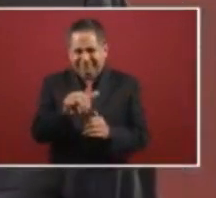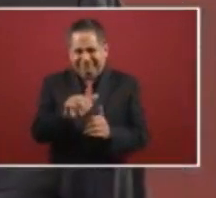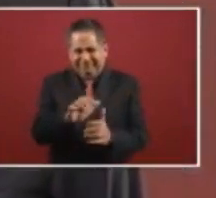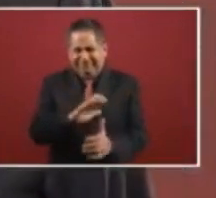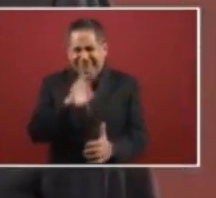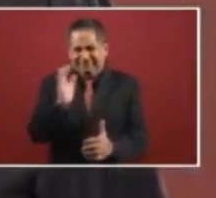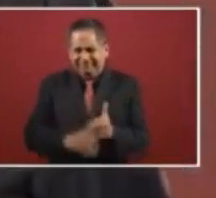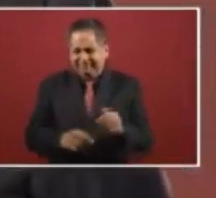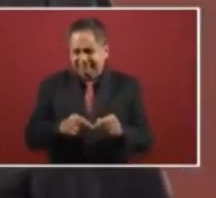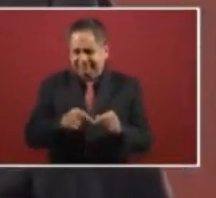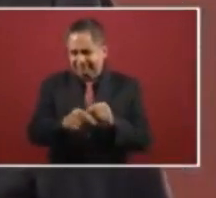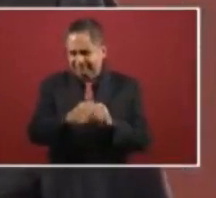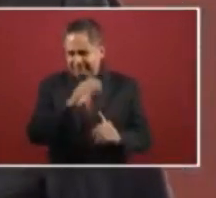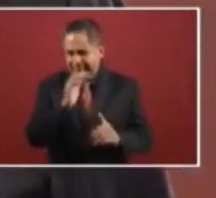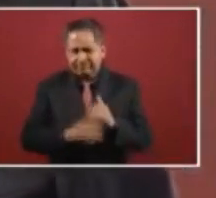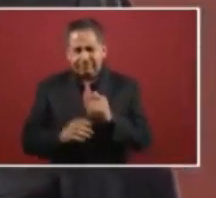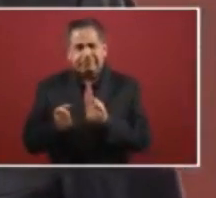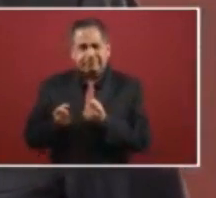Practically finished.